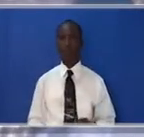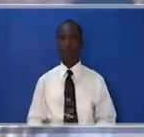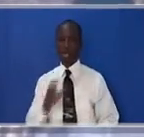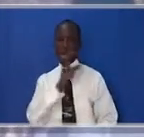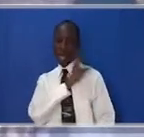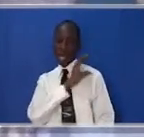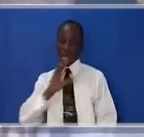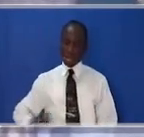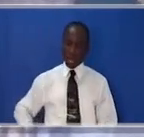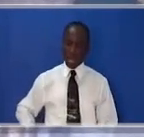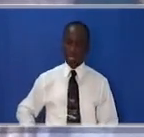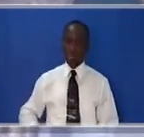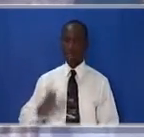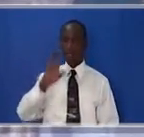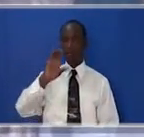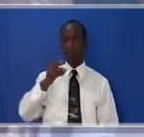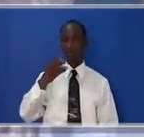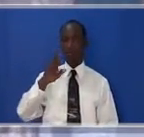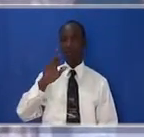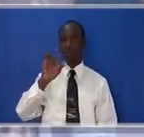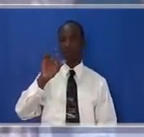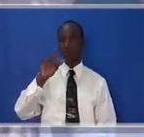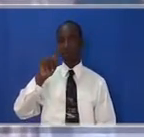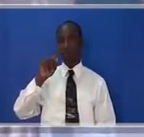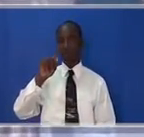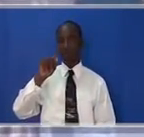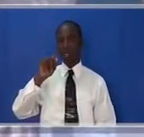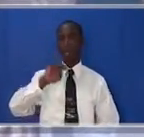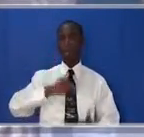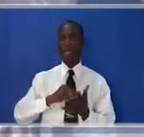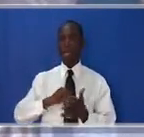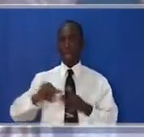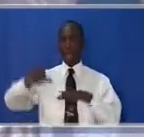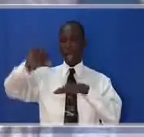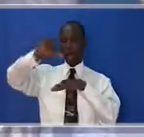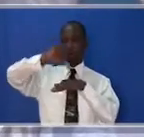Wasra no, the Messiah, according to the Hebrew